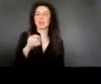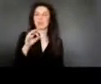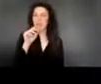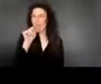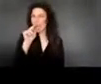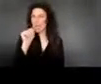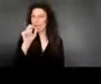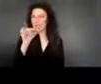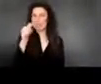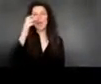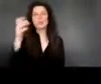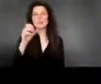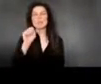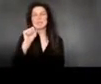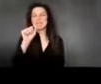accumulation,